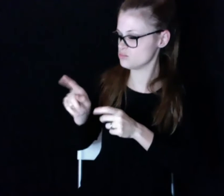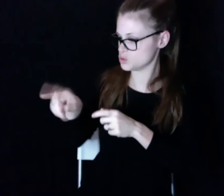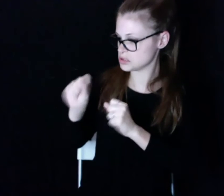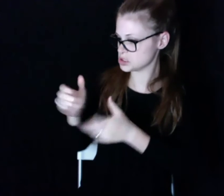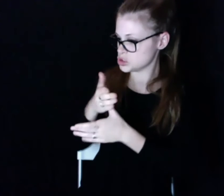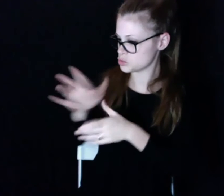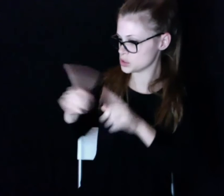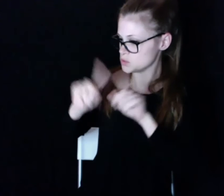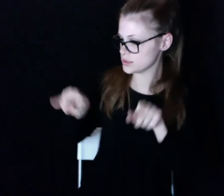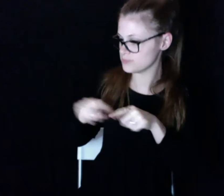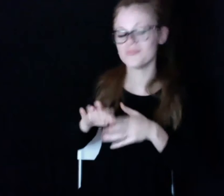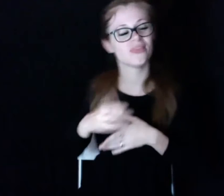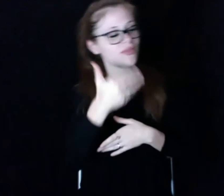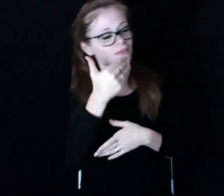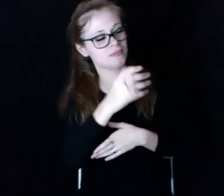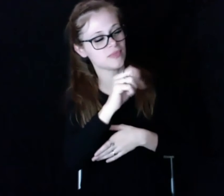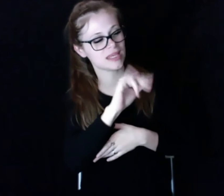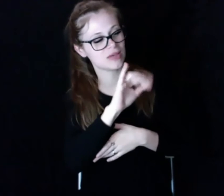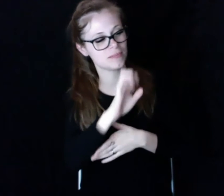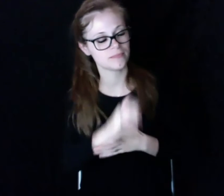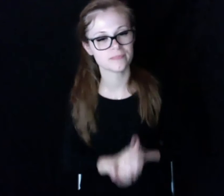thanks, Carrie.